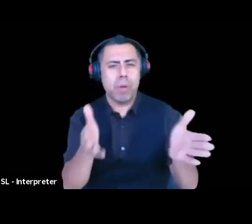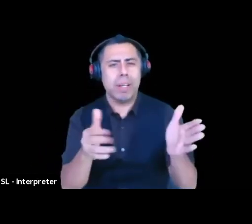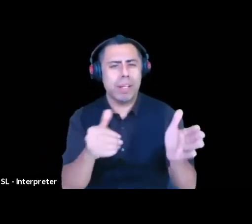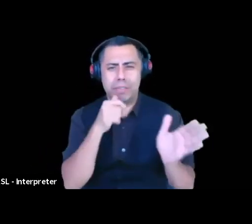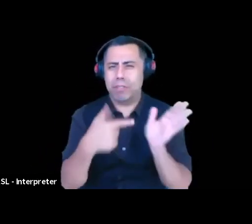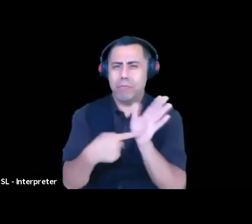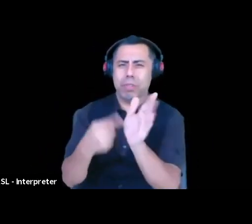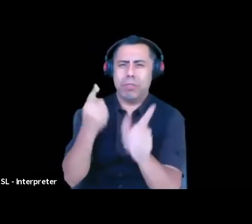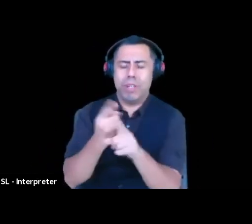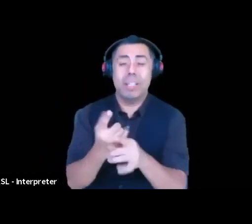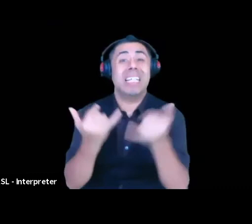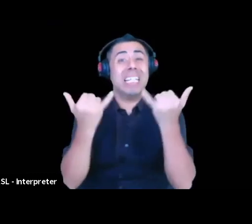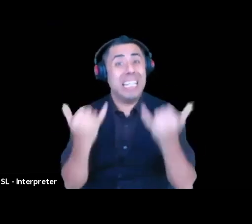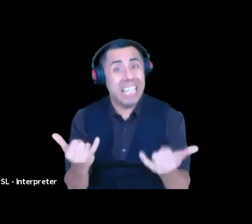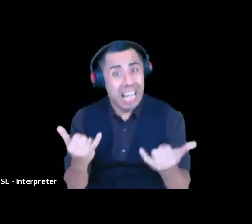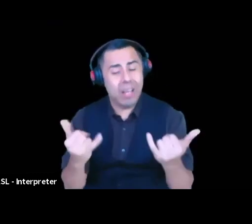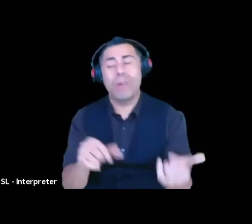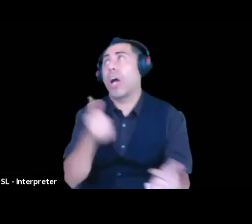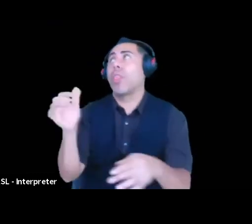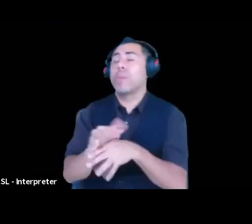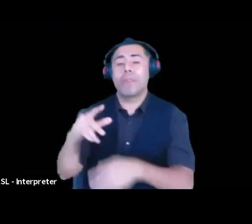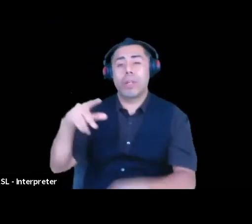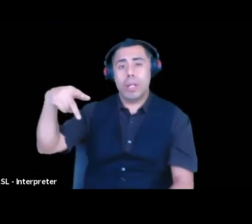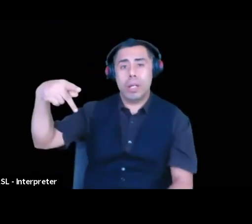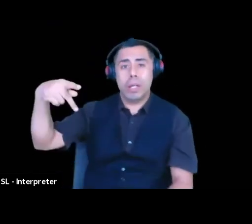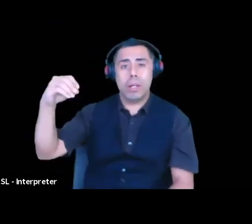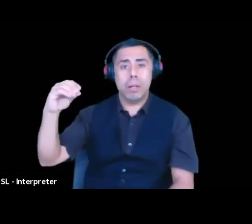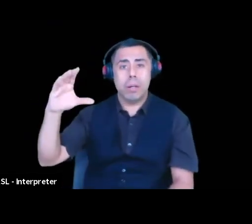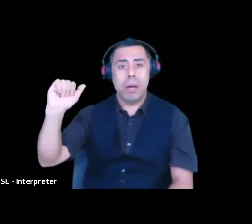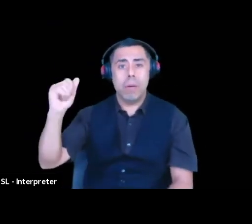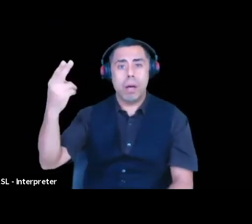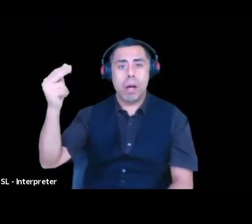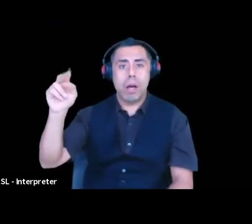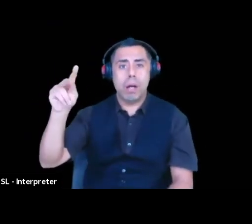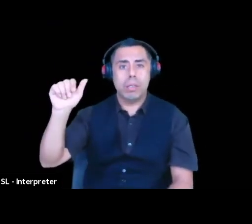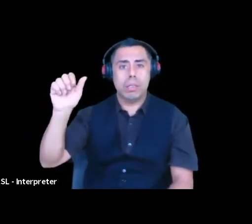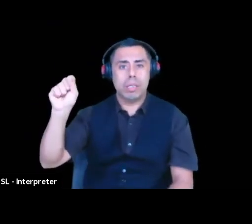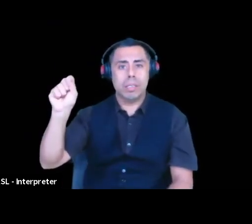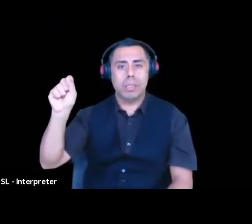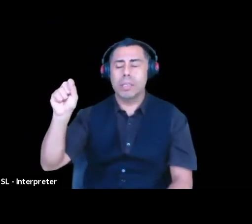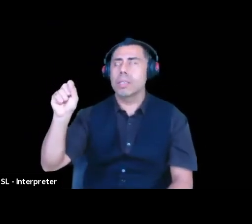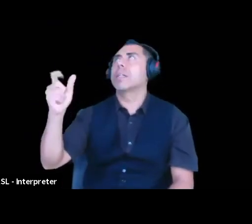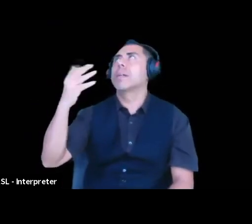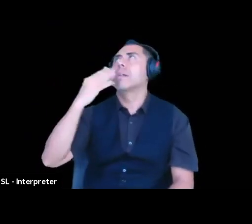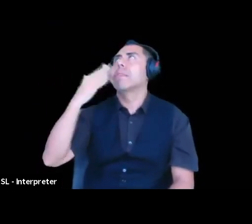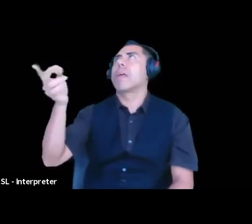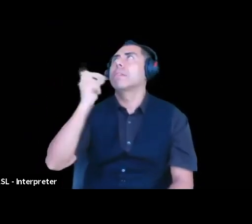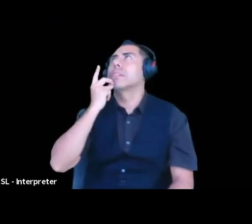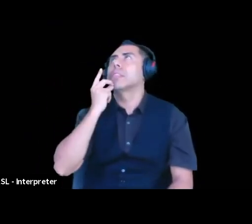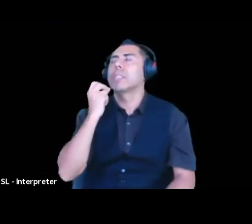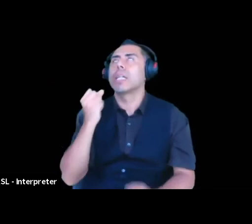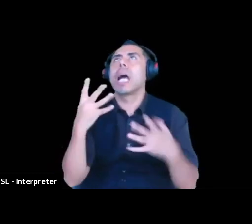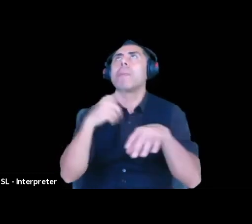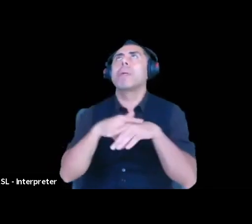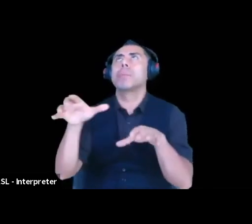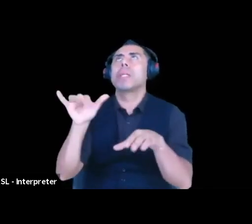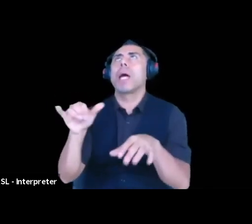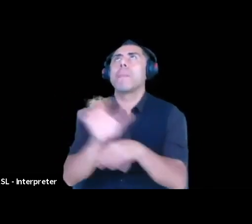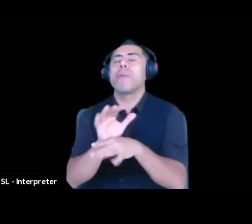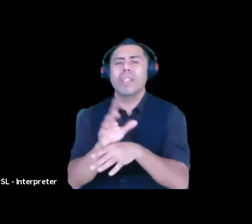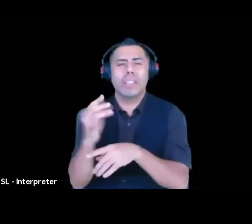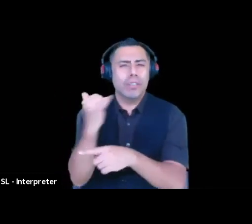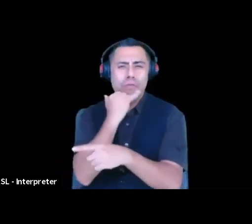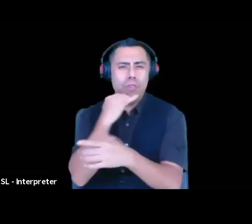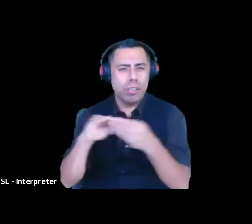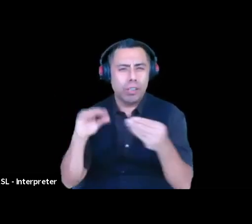that movie? Thanks a lot, Disney, where it's the wrong story, you know? She wasn't, you know, this beautiful like